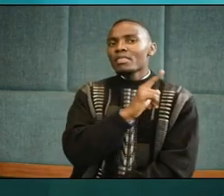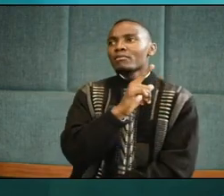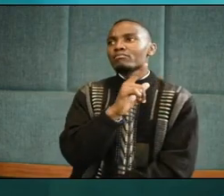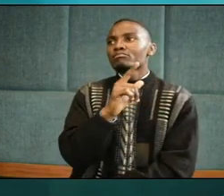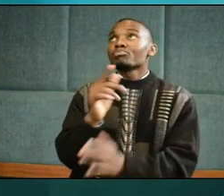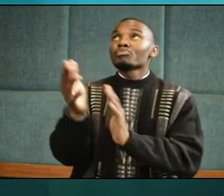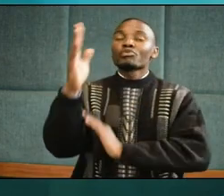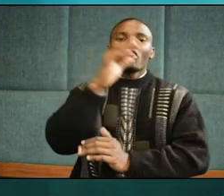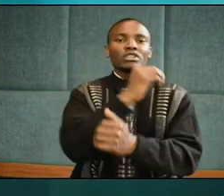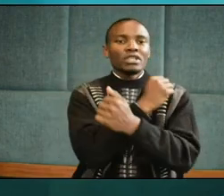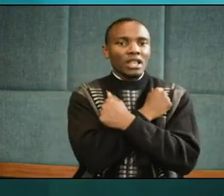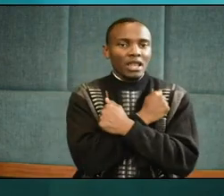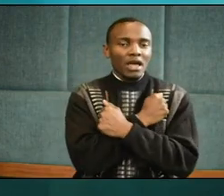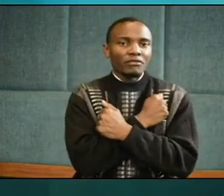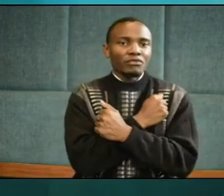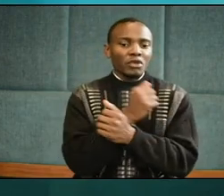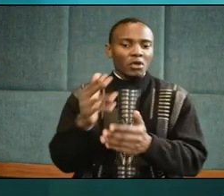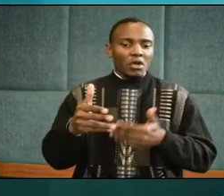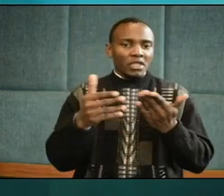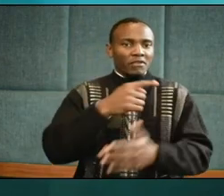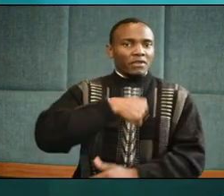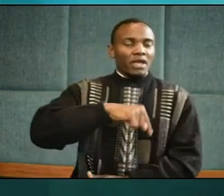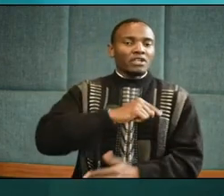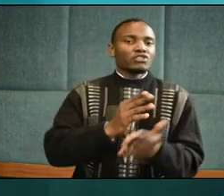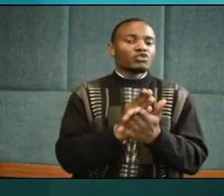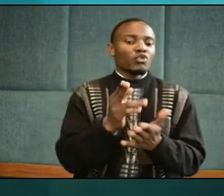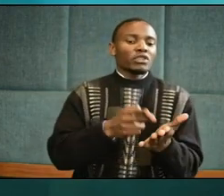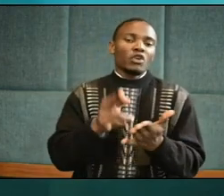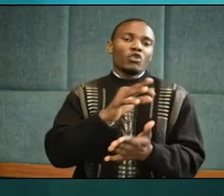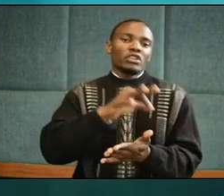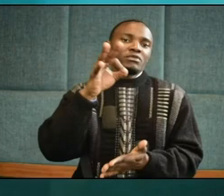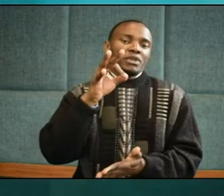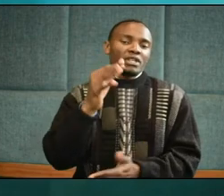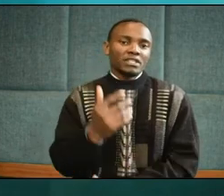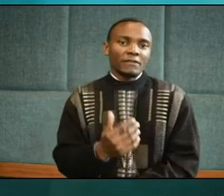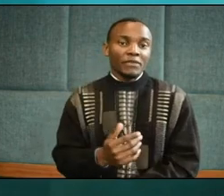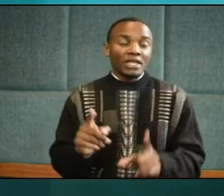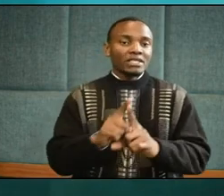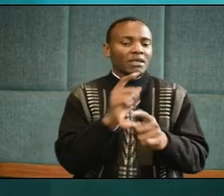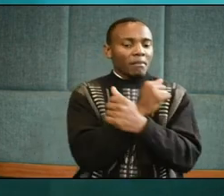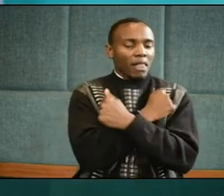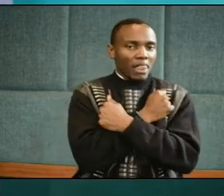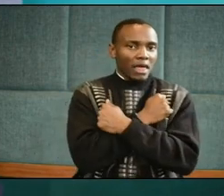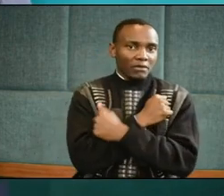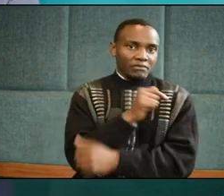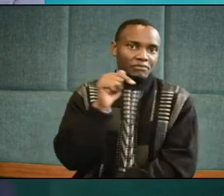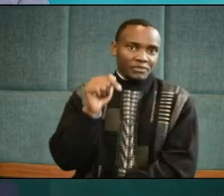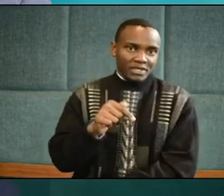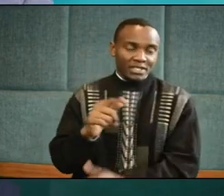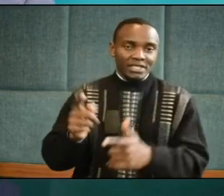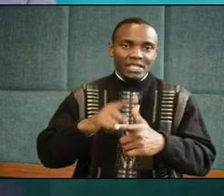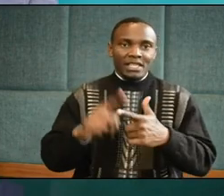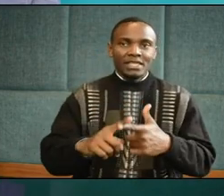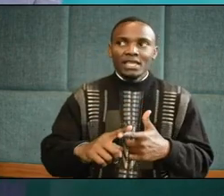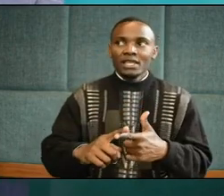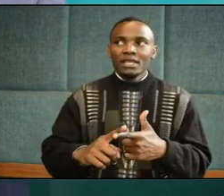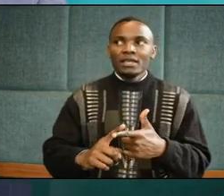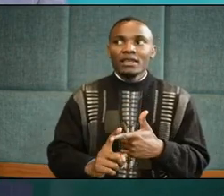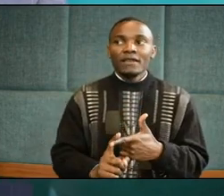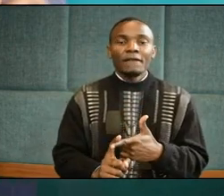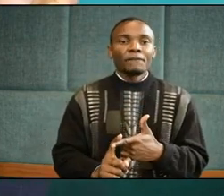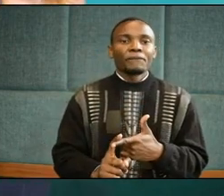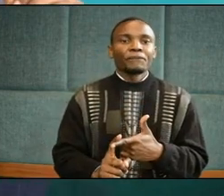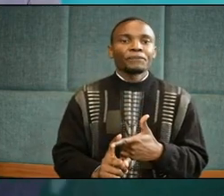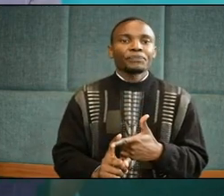in our hearts by the Holy Spirit who was given to us. This love then has supremely to